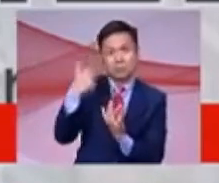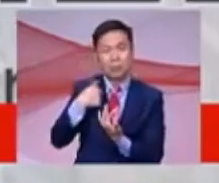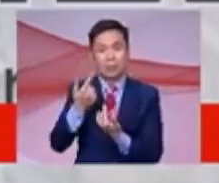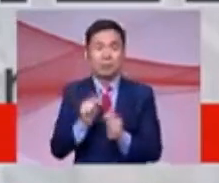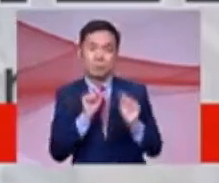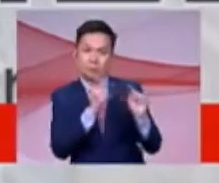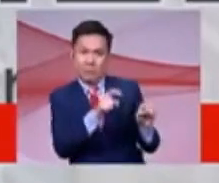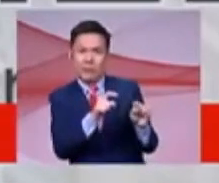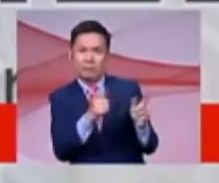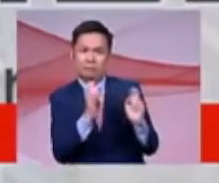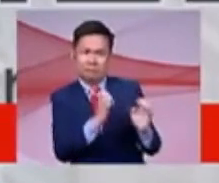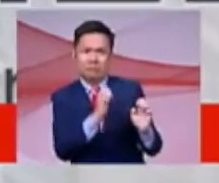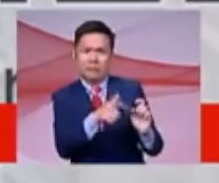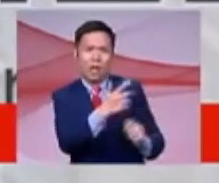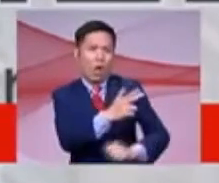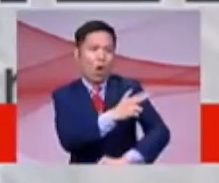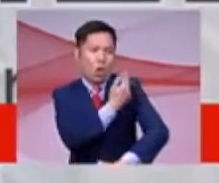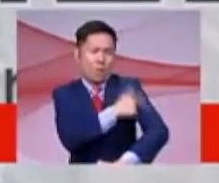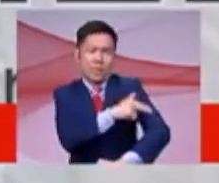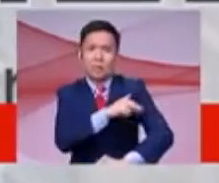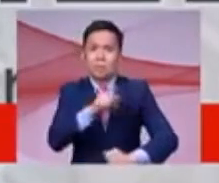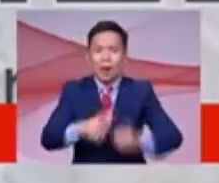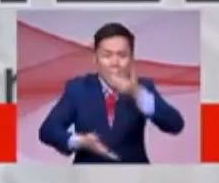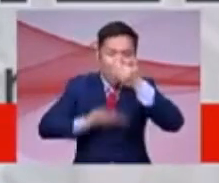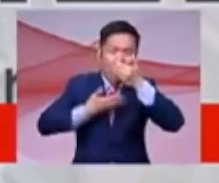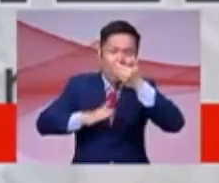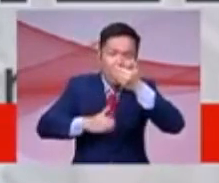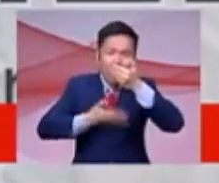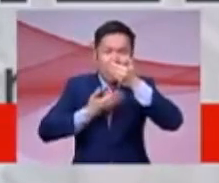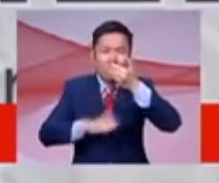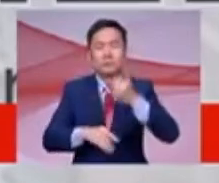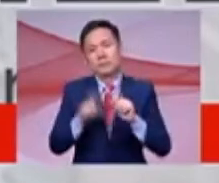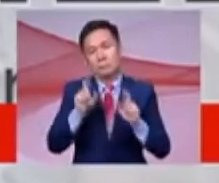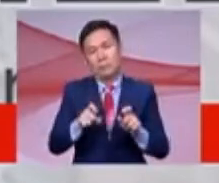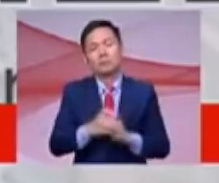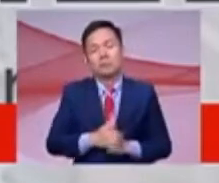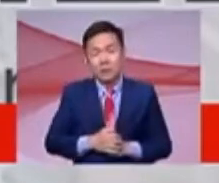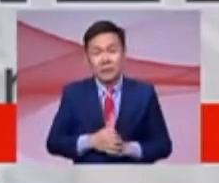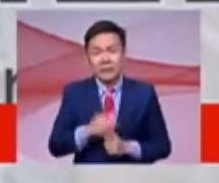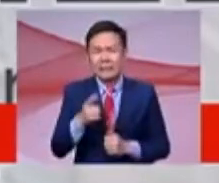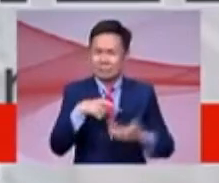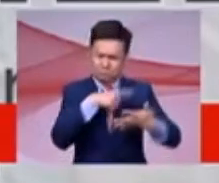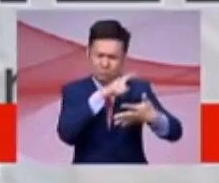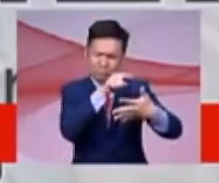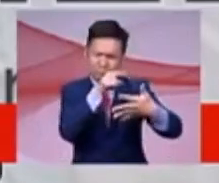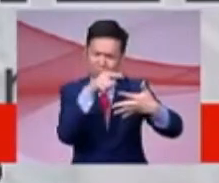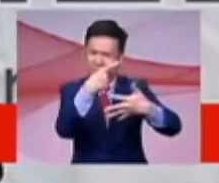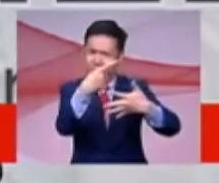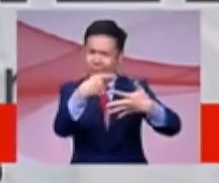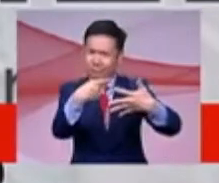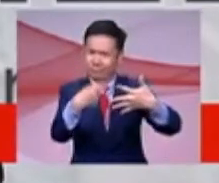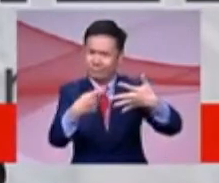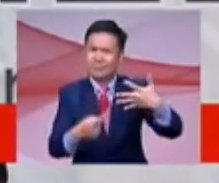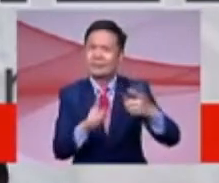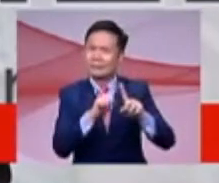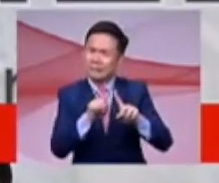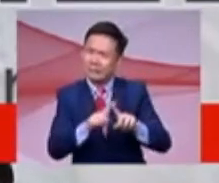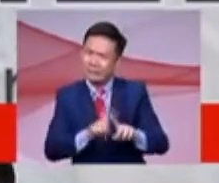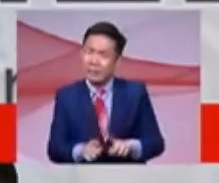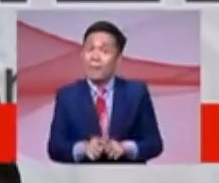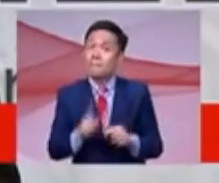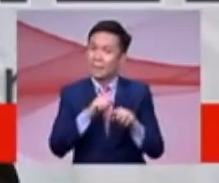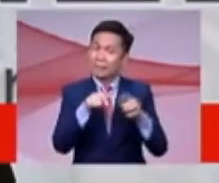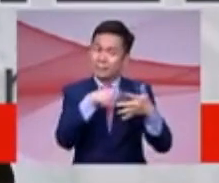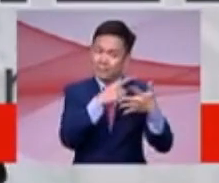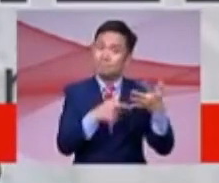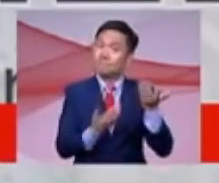bring them to the hospital and ventilate them and etc. So these are their multifactorial reason, but these are the few reasons that we can think